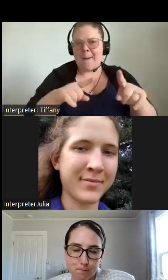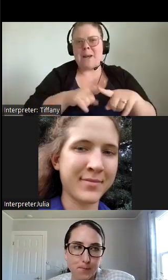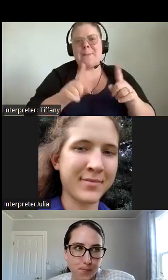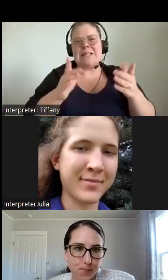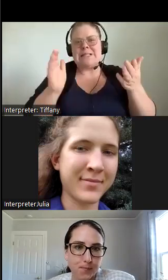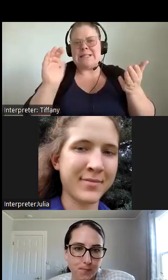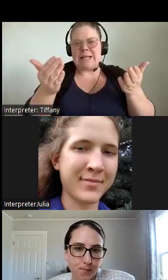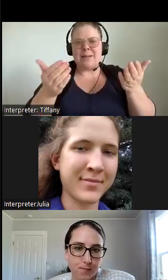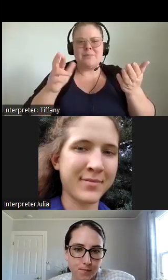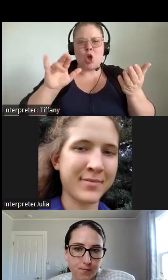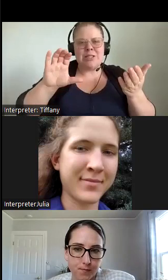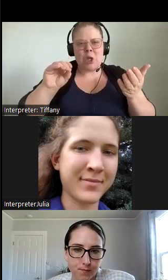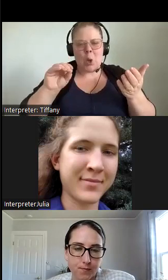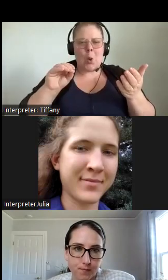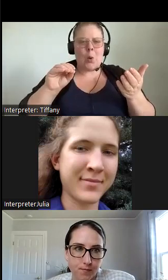an RCO.